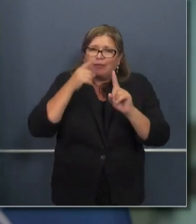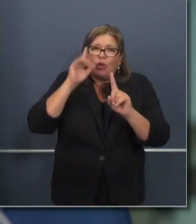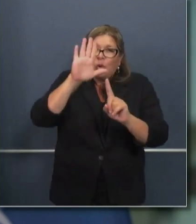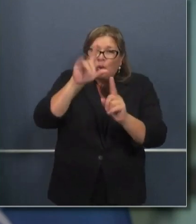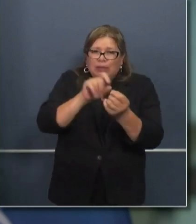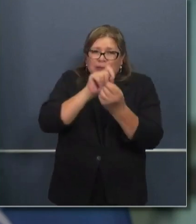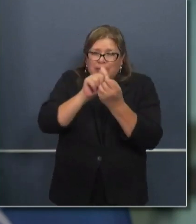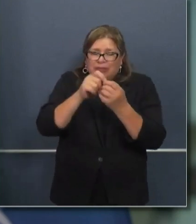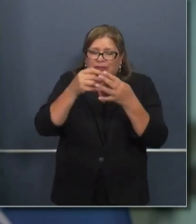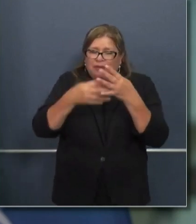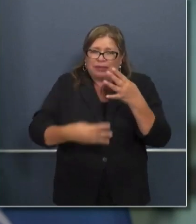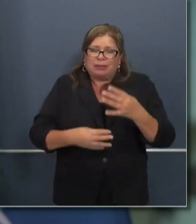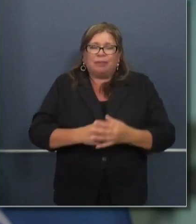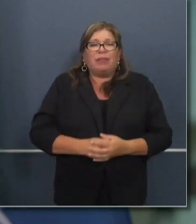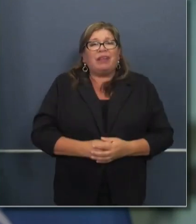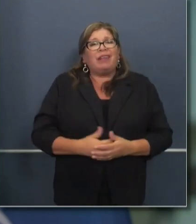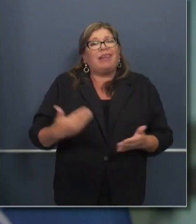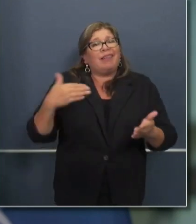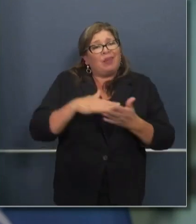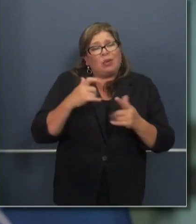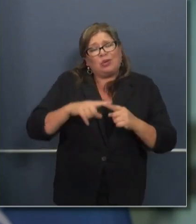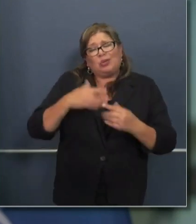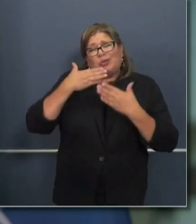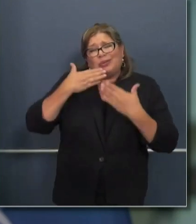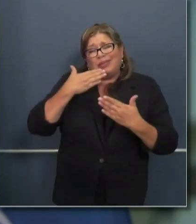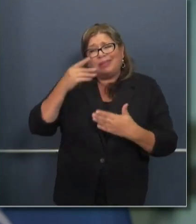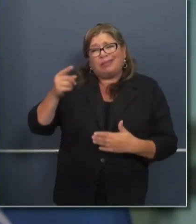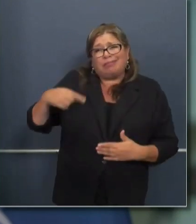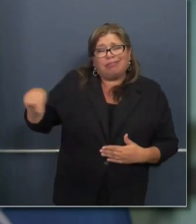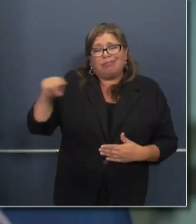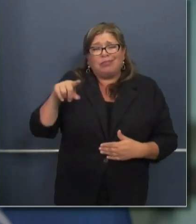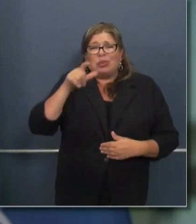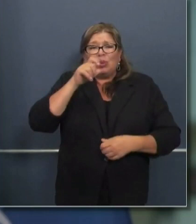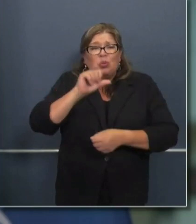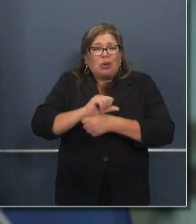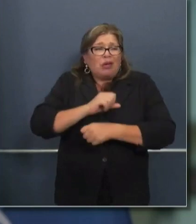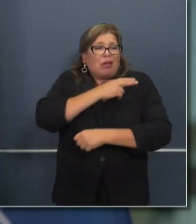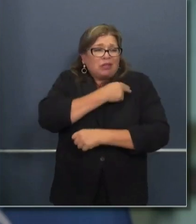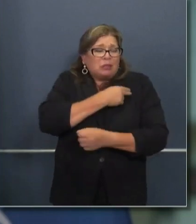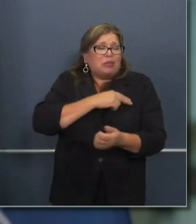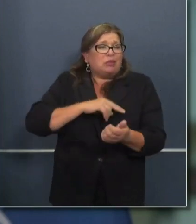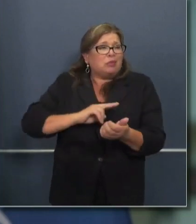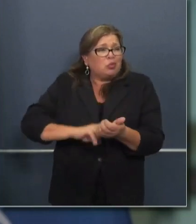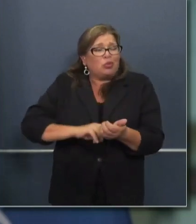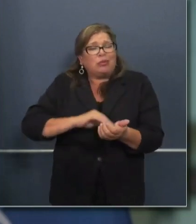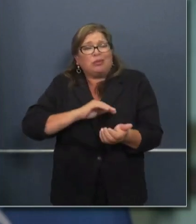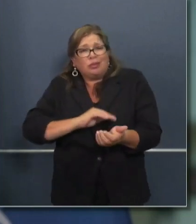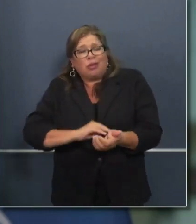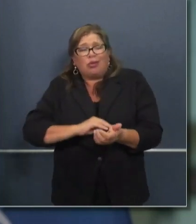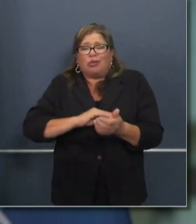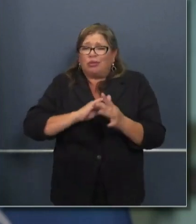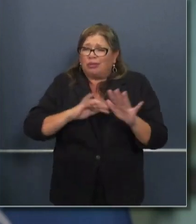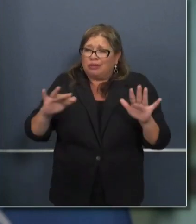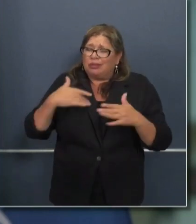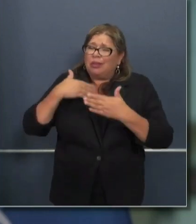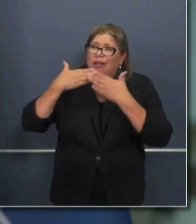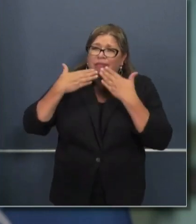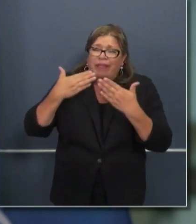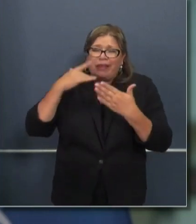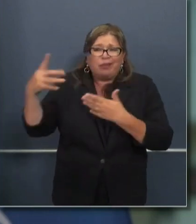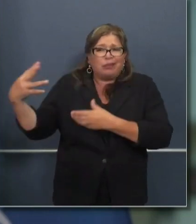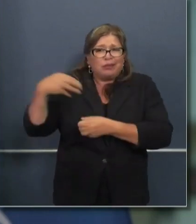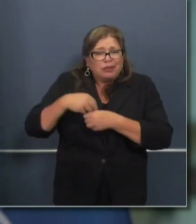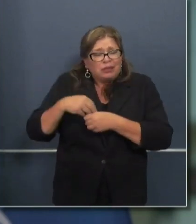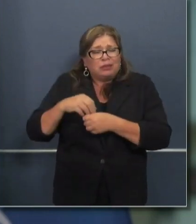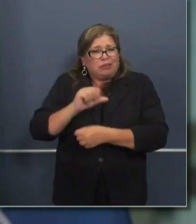of COVID-19. And I'm just, again, grateful to them, as we all should be. We'll get through this, no